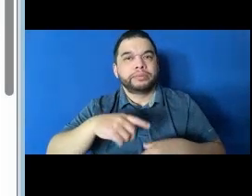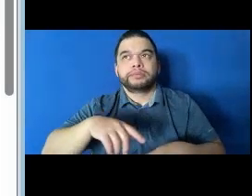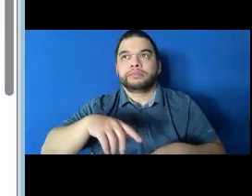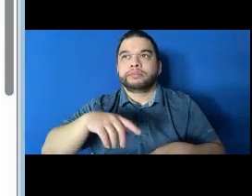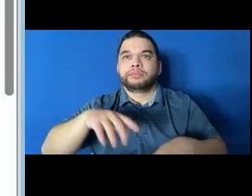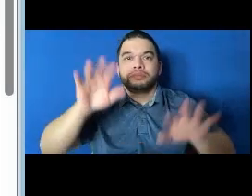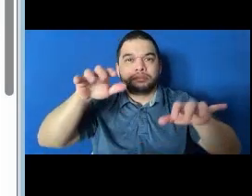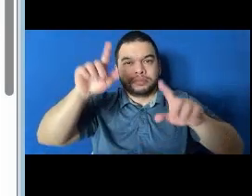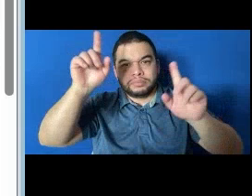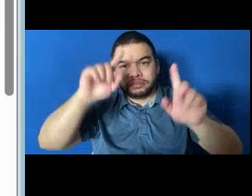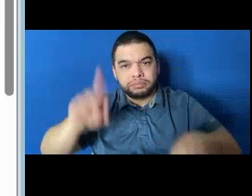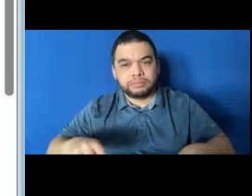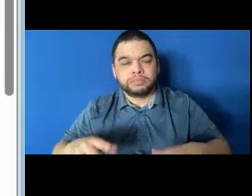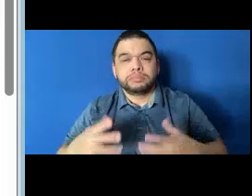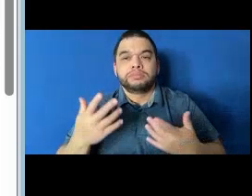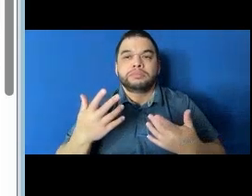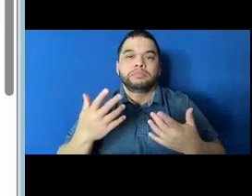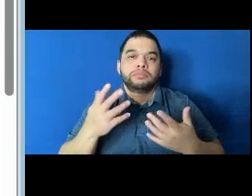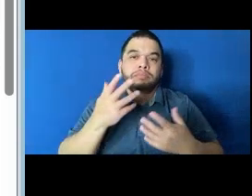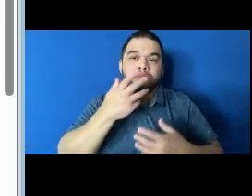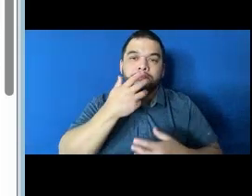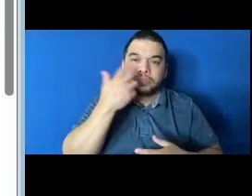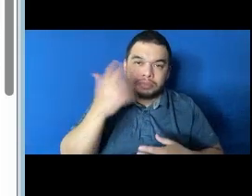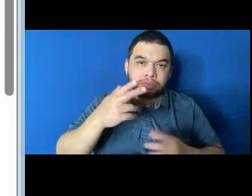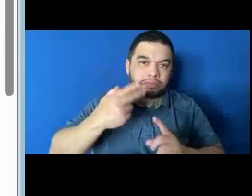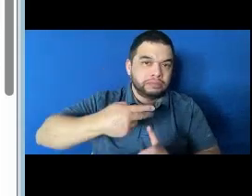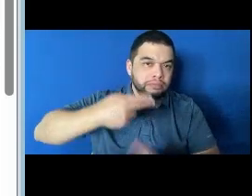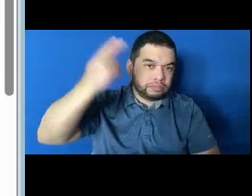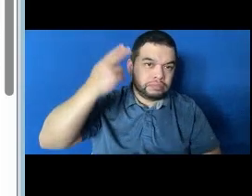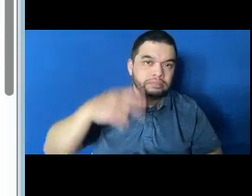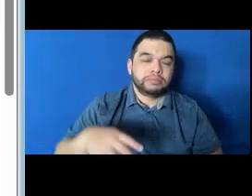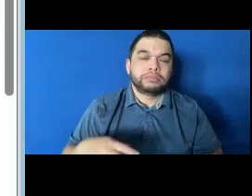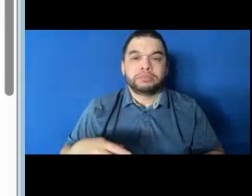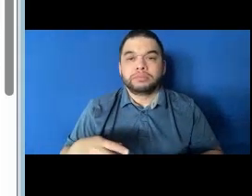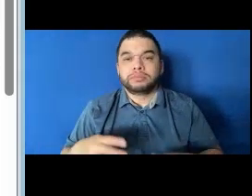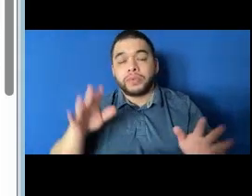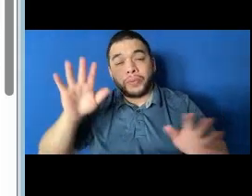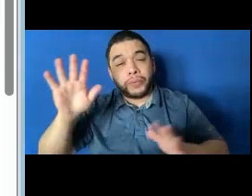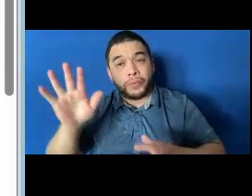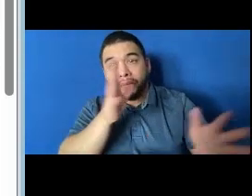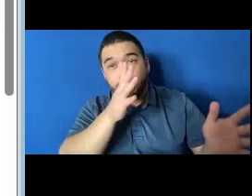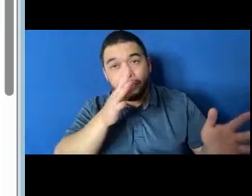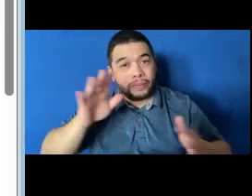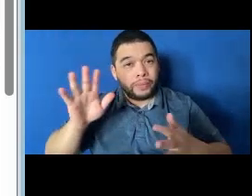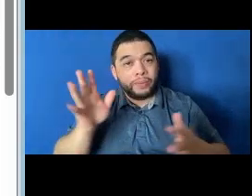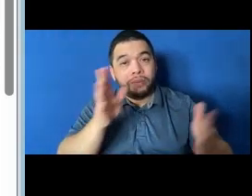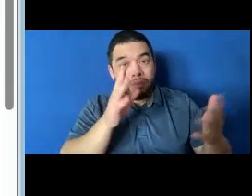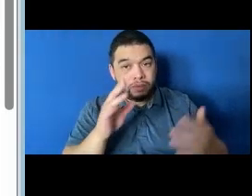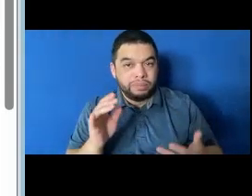week, meaning in thunder, lightning, heat, excessive heat, rain, etc.